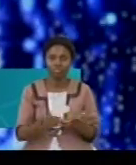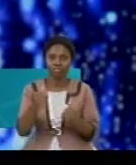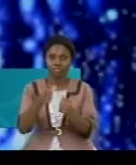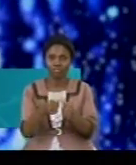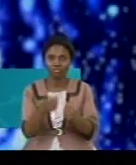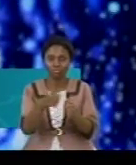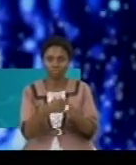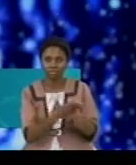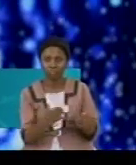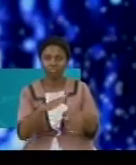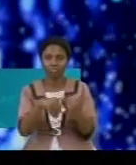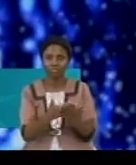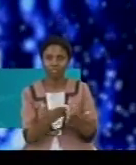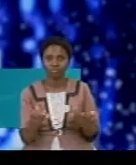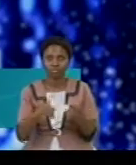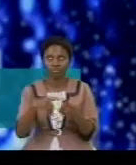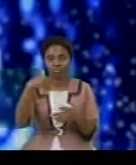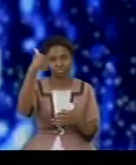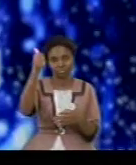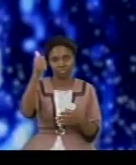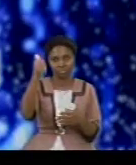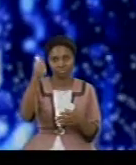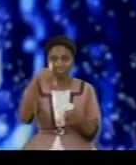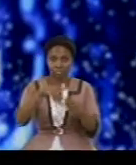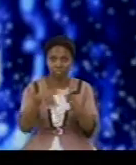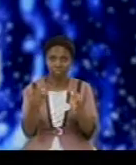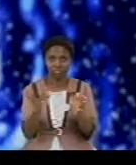If we look at the program sheets in our hands,